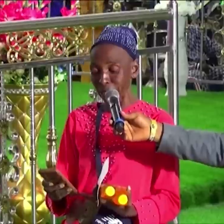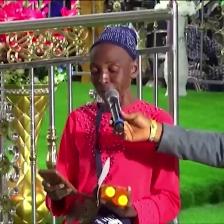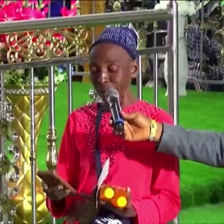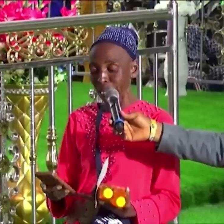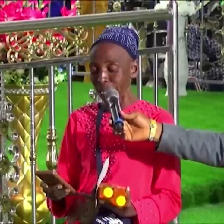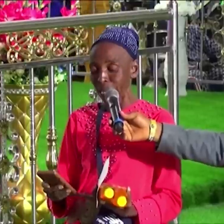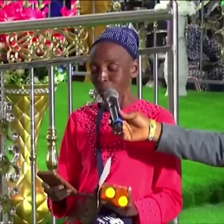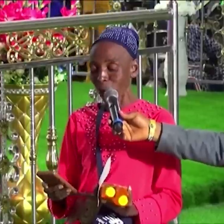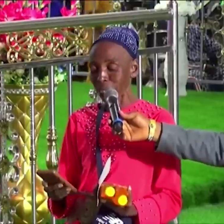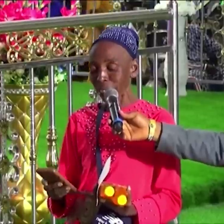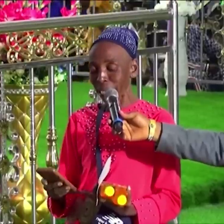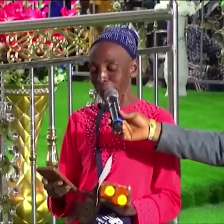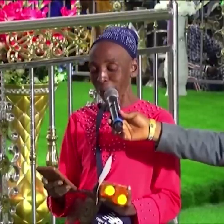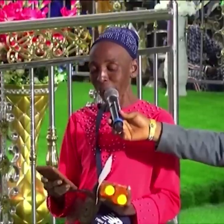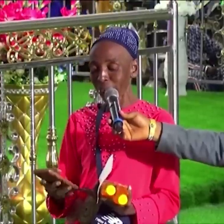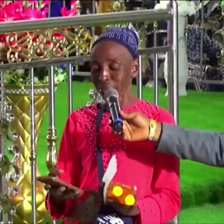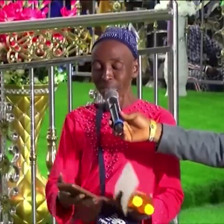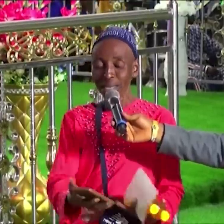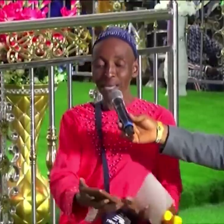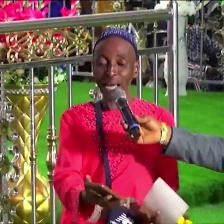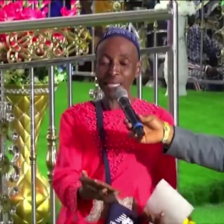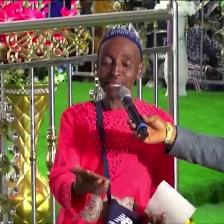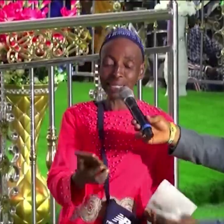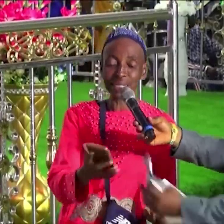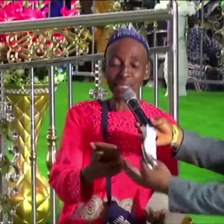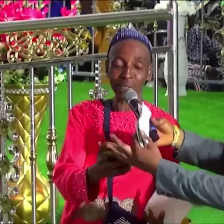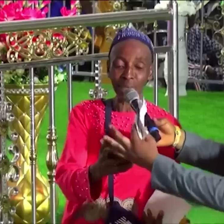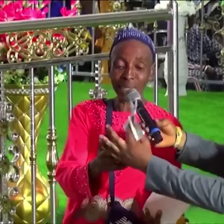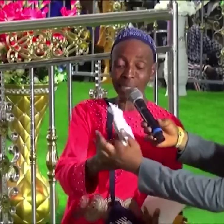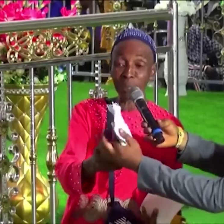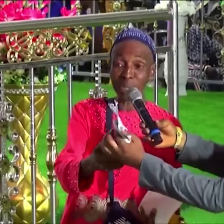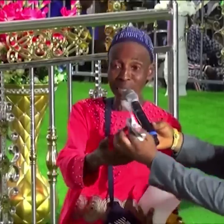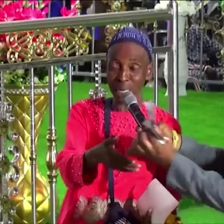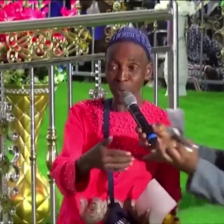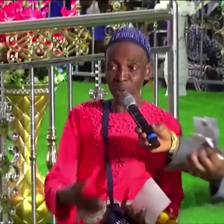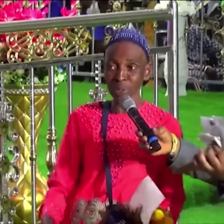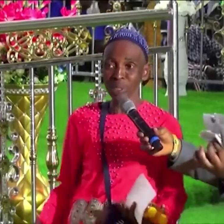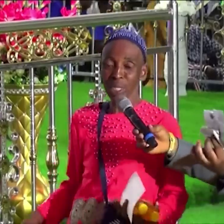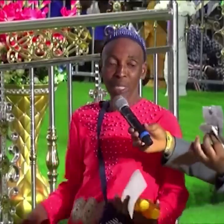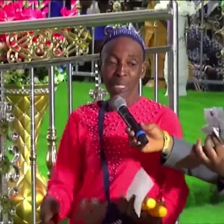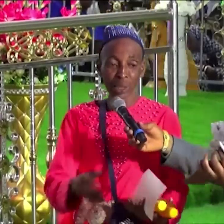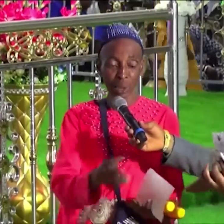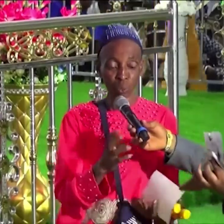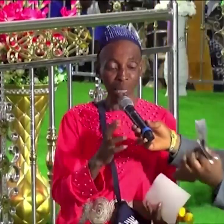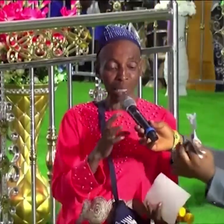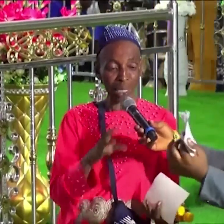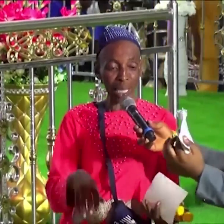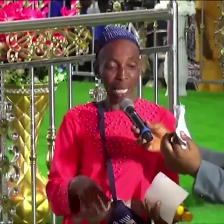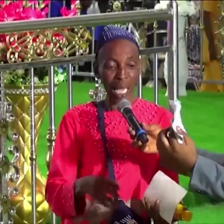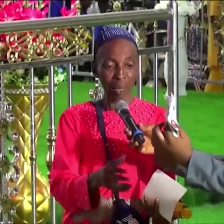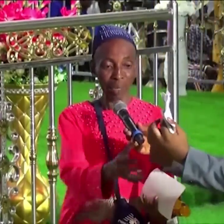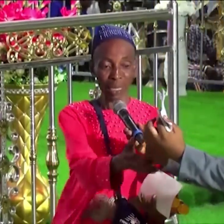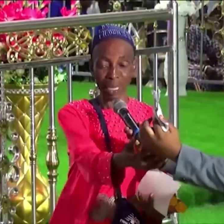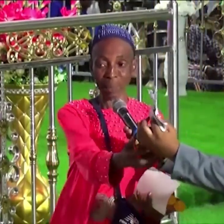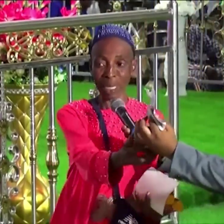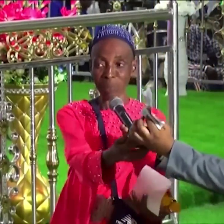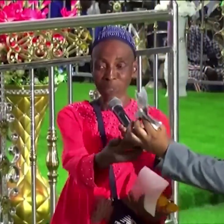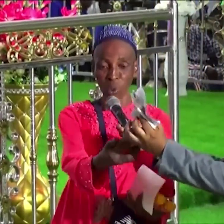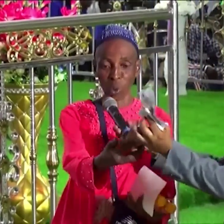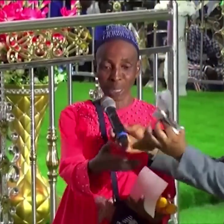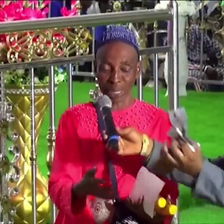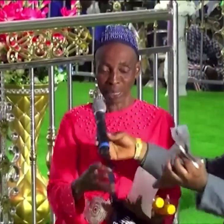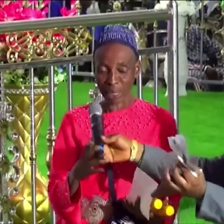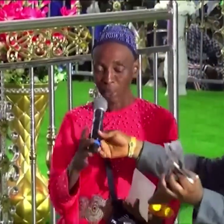again. When they came, and this is it, it's just that I didn't print it out. This is when I became a